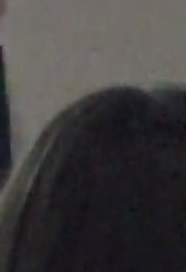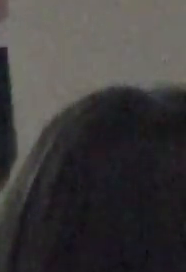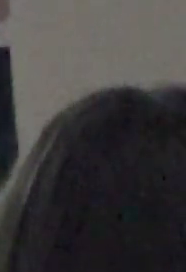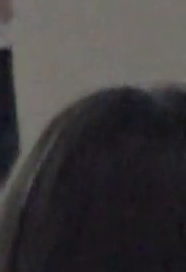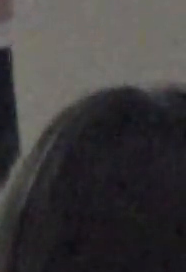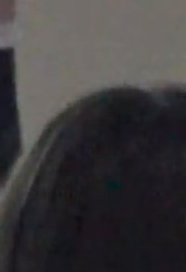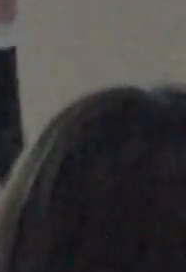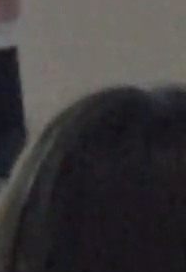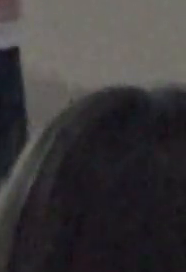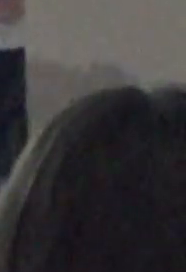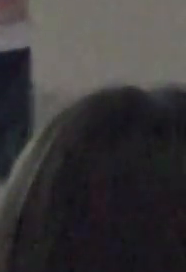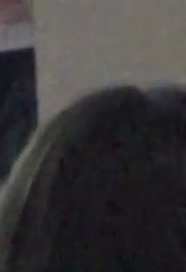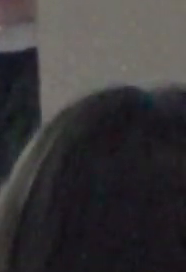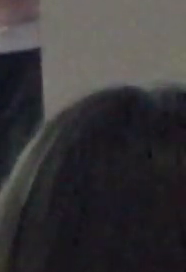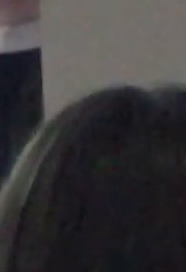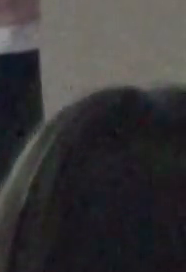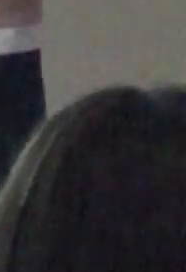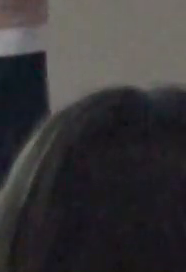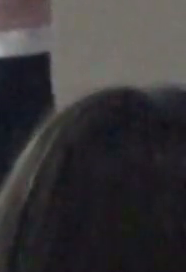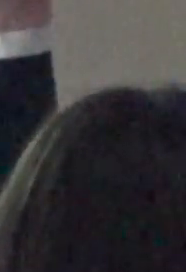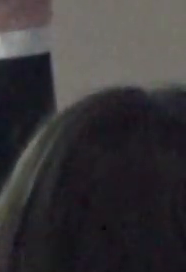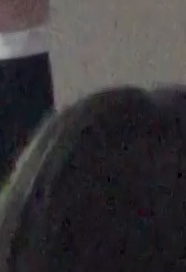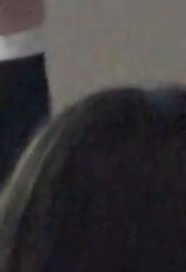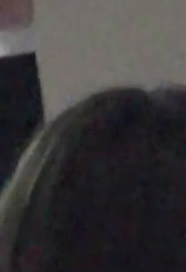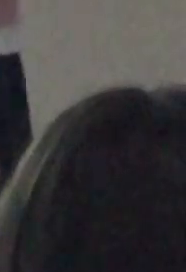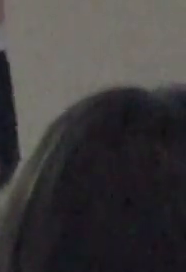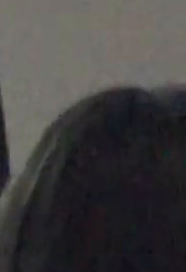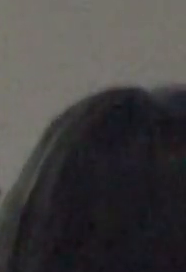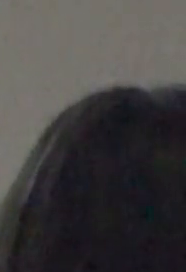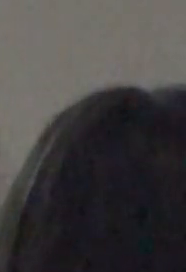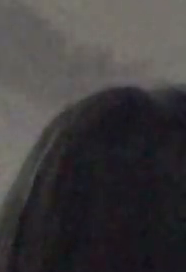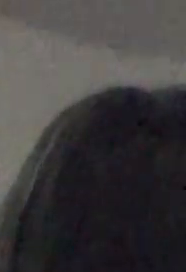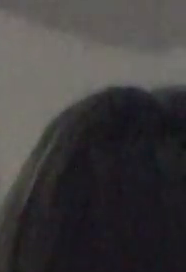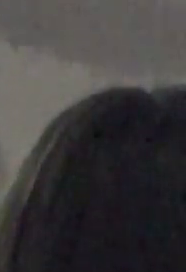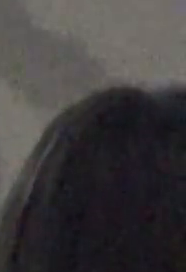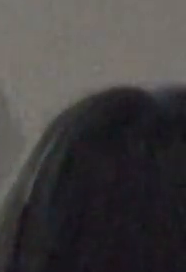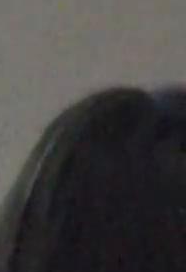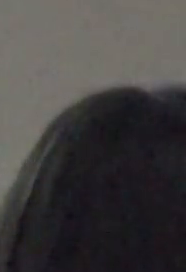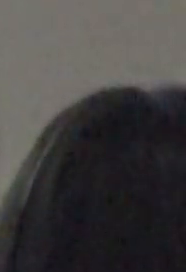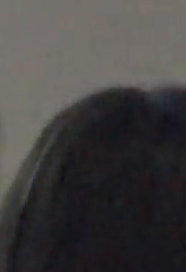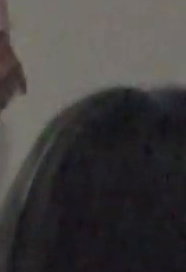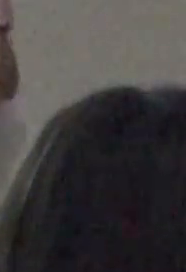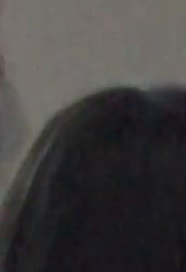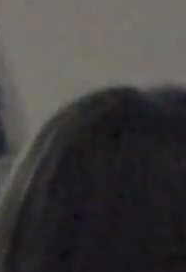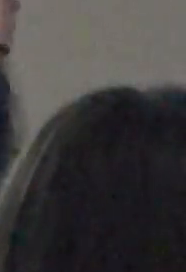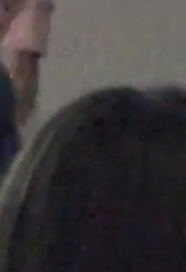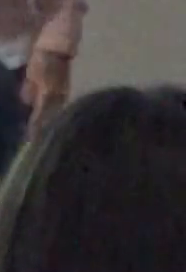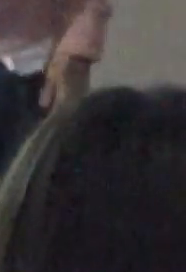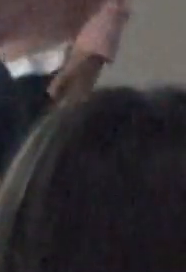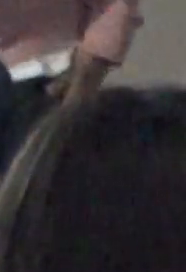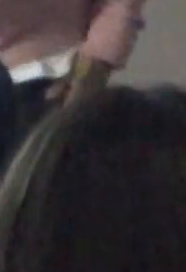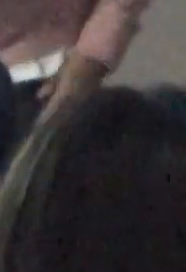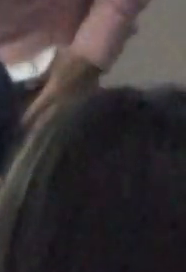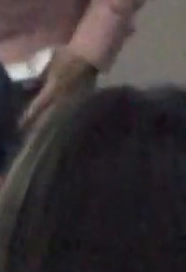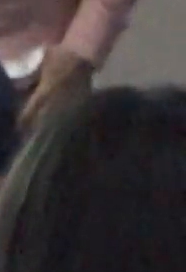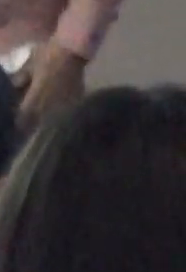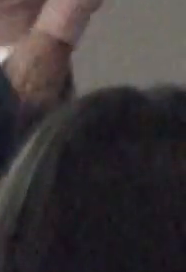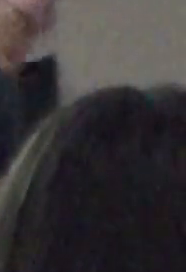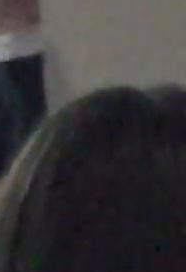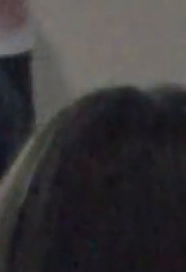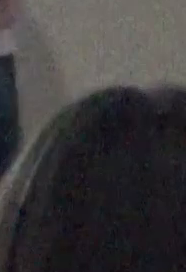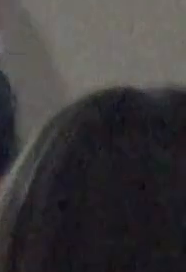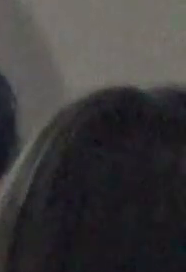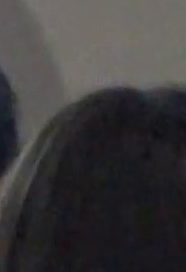Honestly, yeah, that would be cool. And if I made money off of it, that would be awesome. Yeah. So have you considered using maybe less